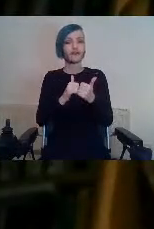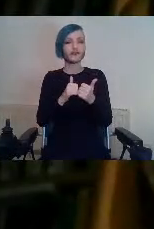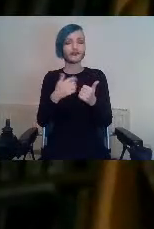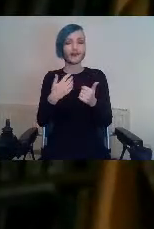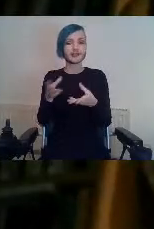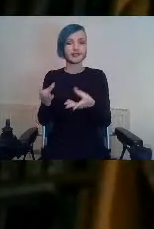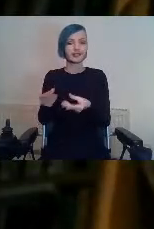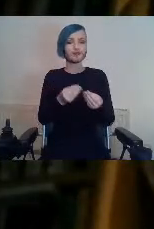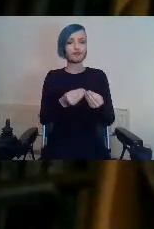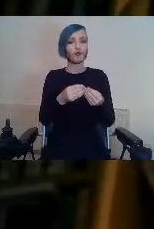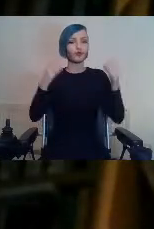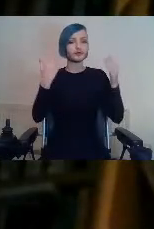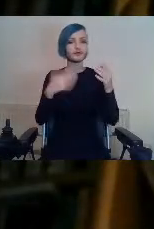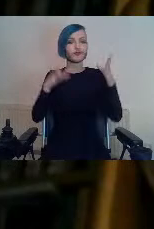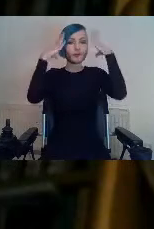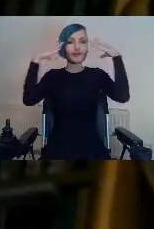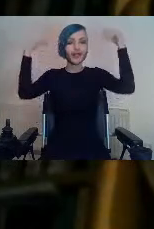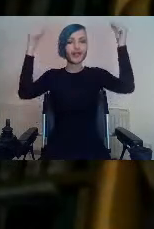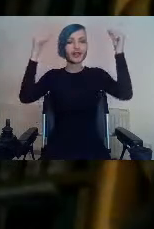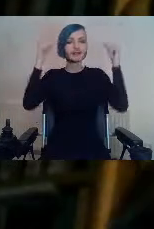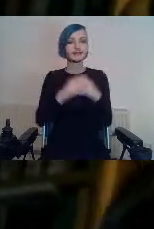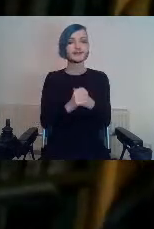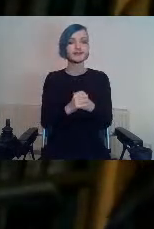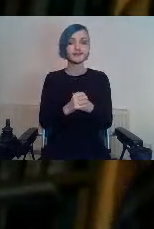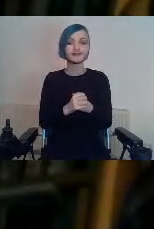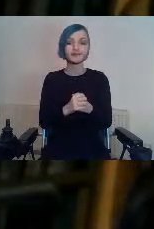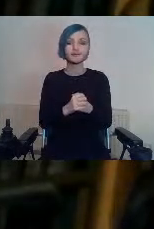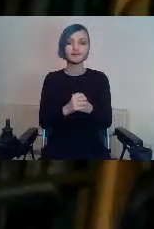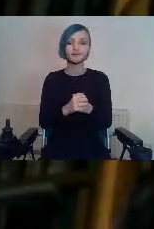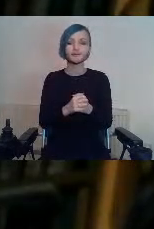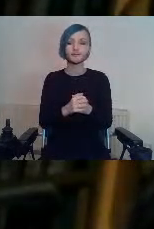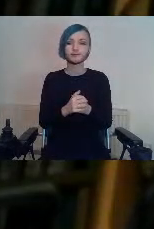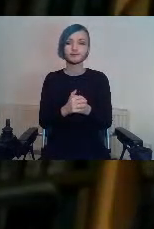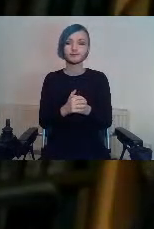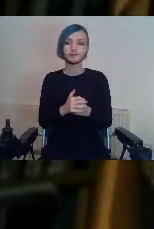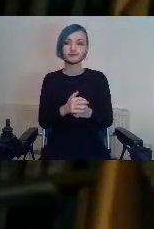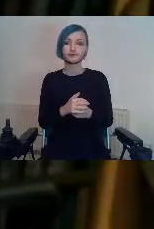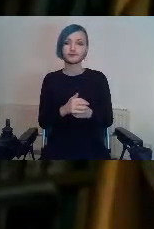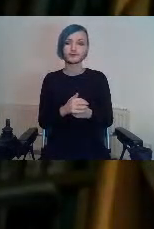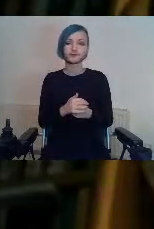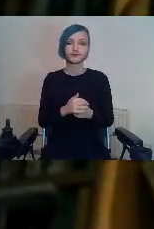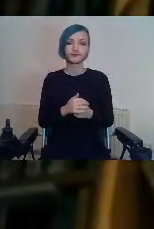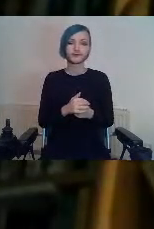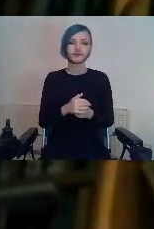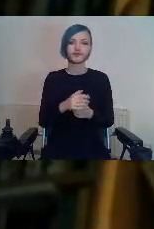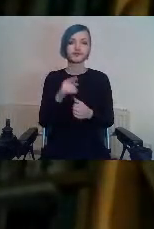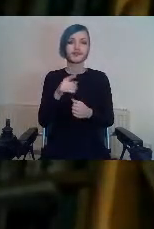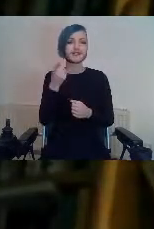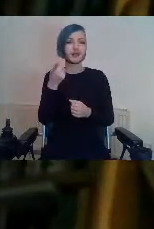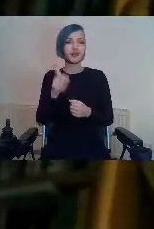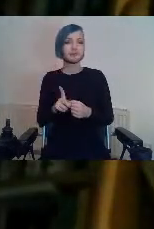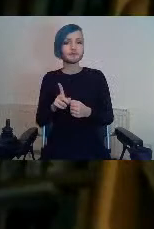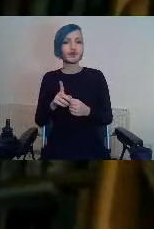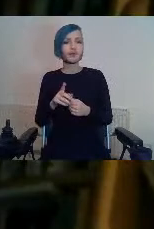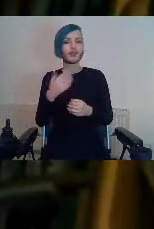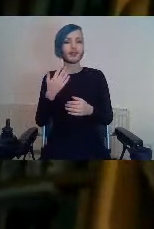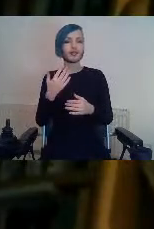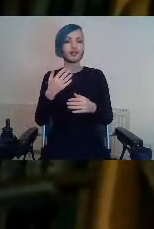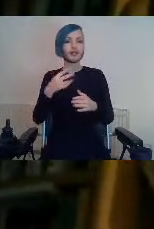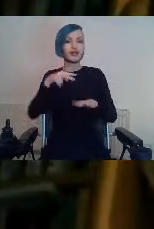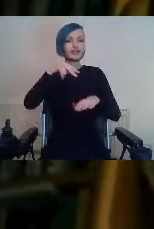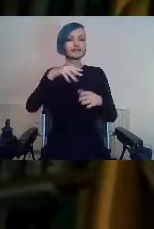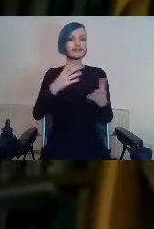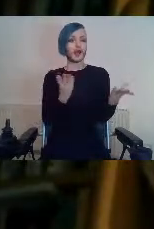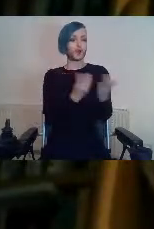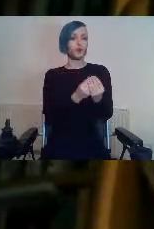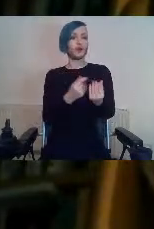court case once. And it's what they did, that people from the Netherlands stand with me. And there was the